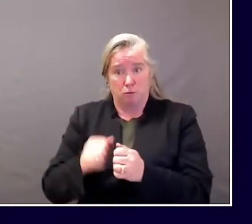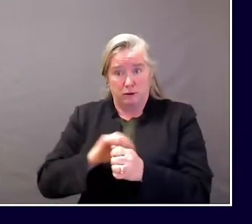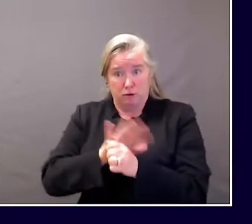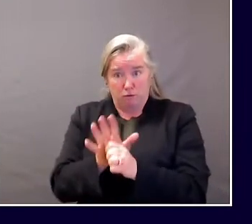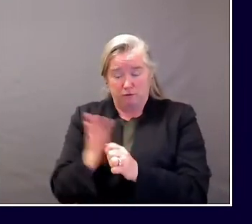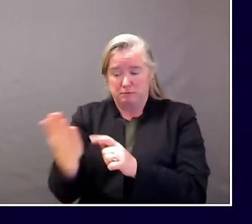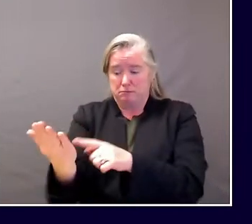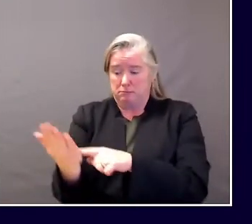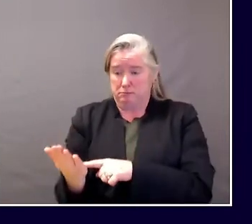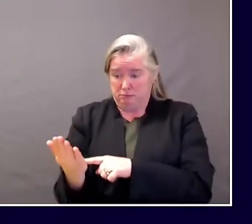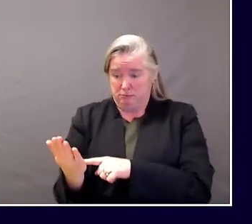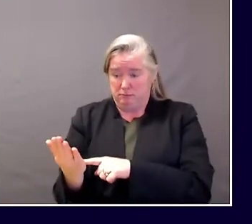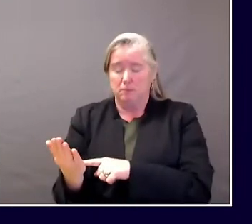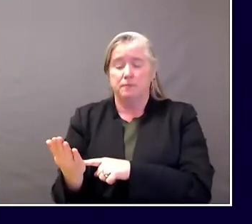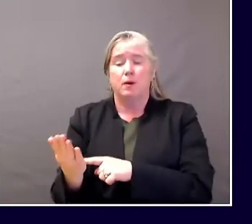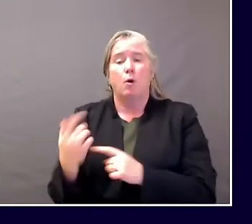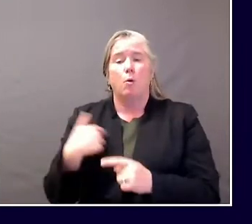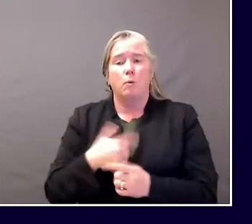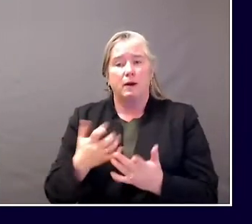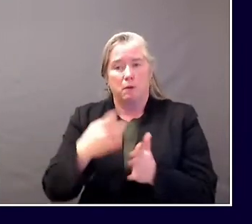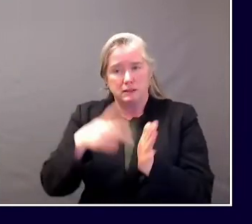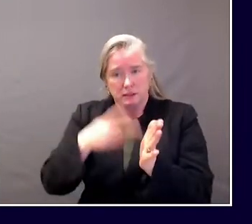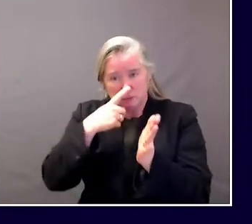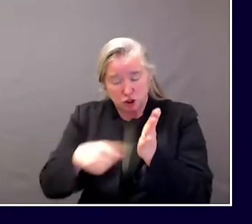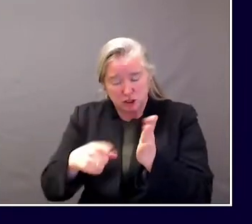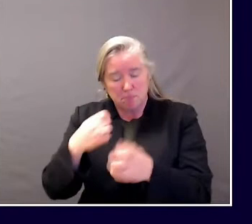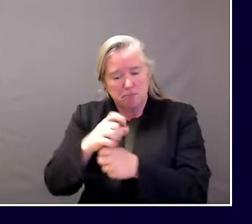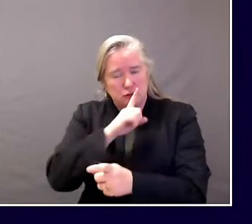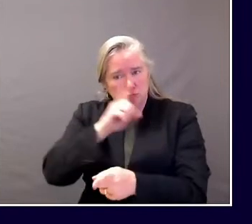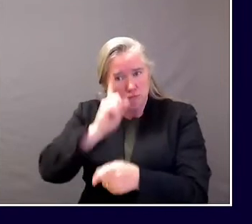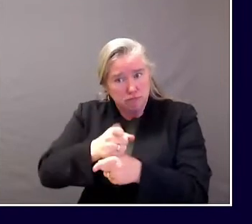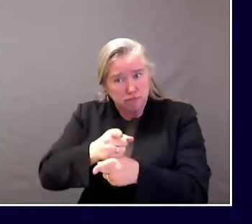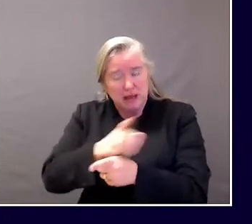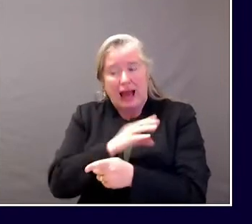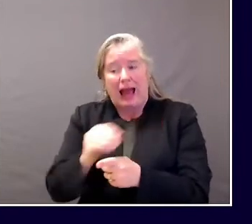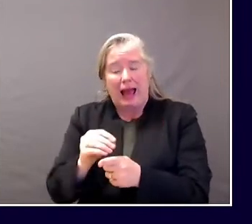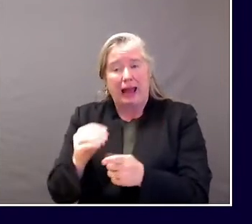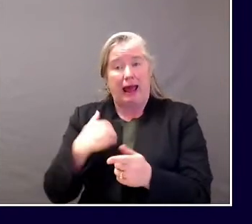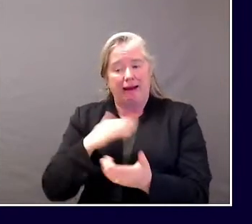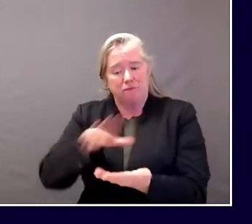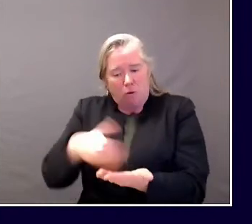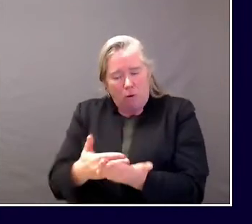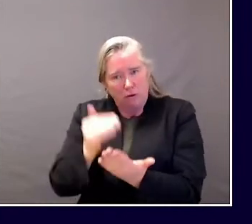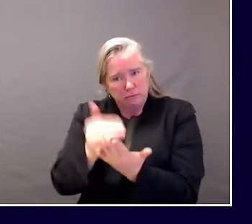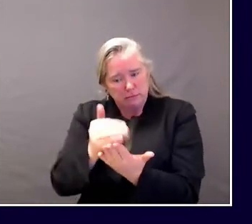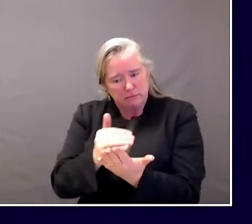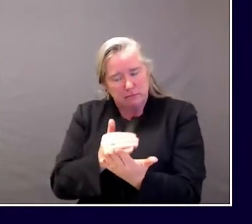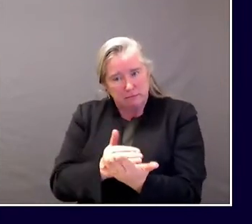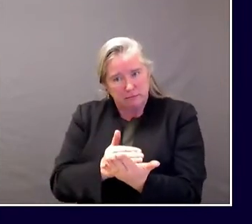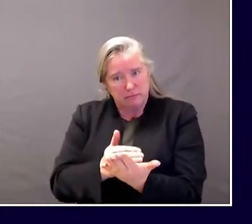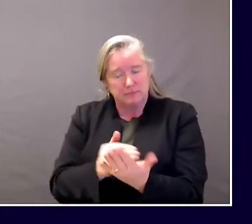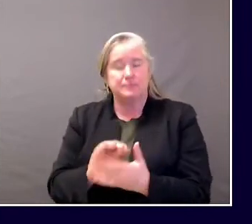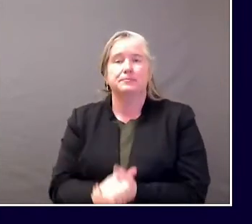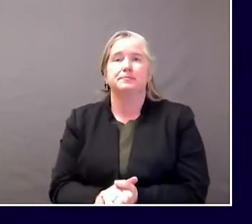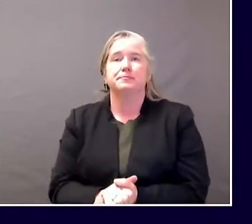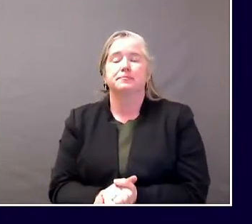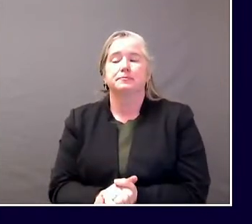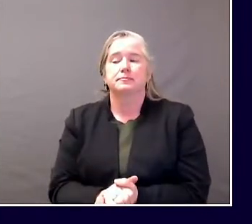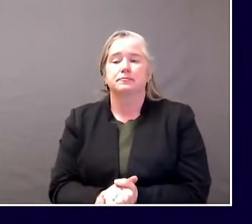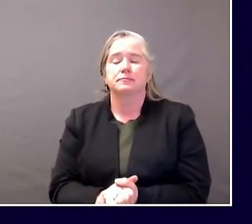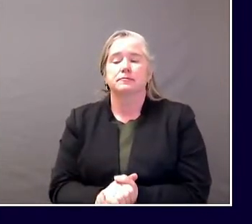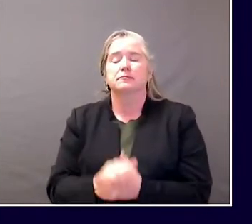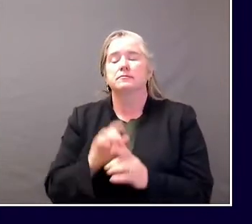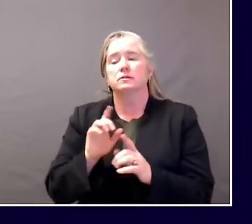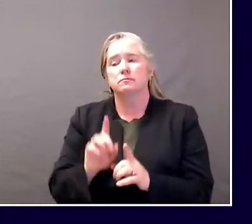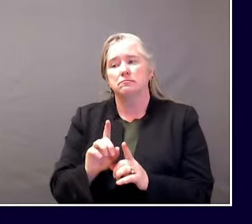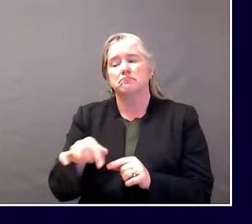that those data are both accurate and complete. Again, to explain this, it's helpful to dial back a